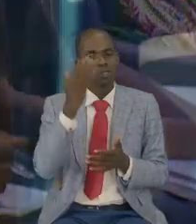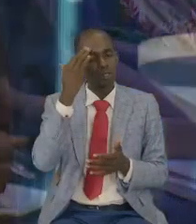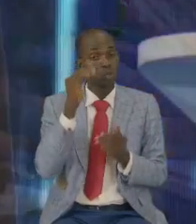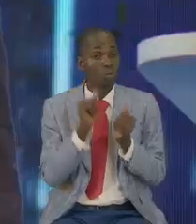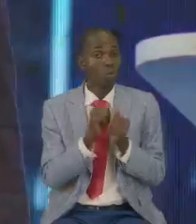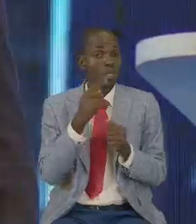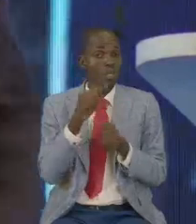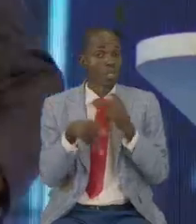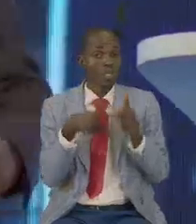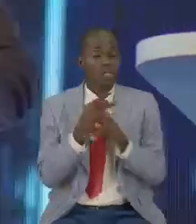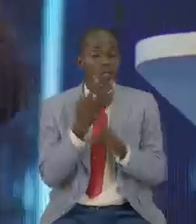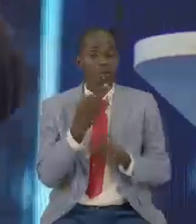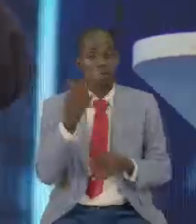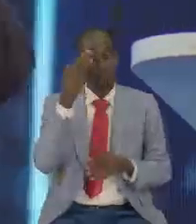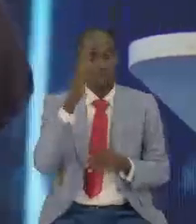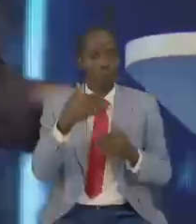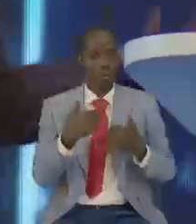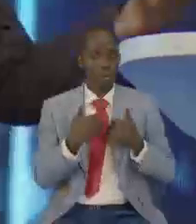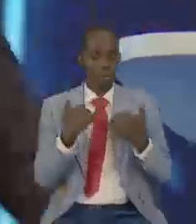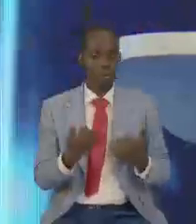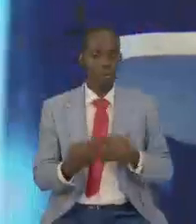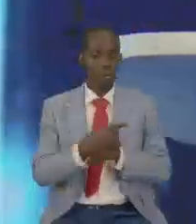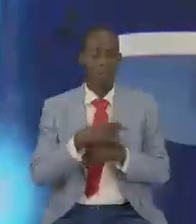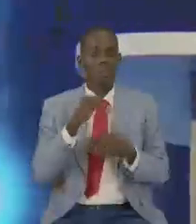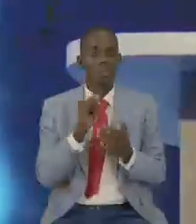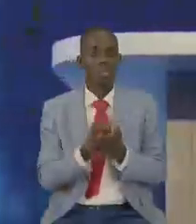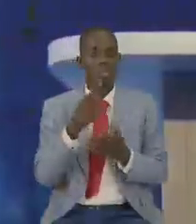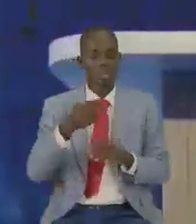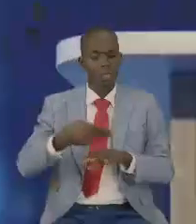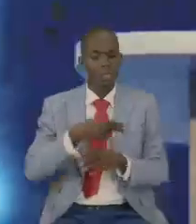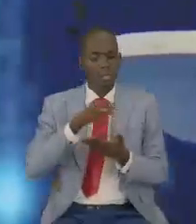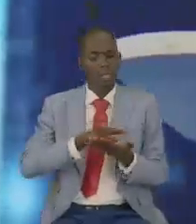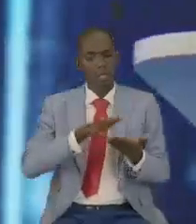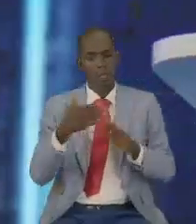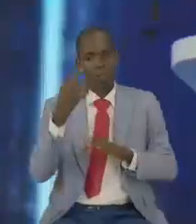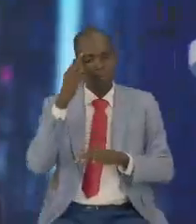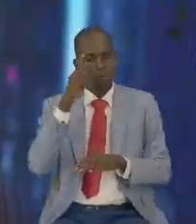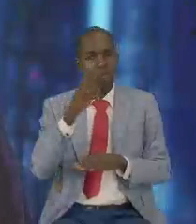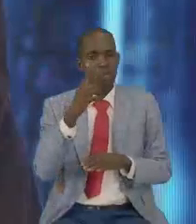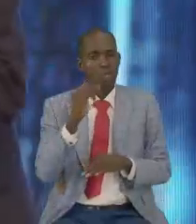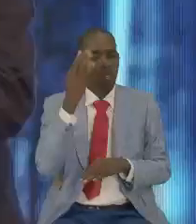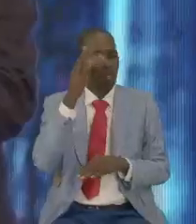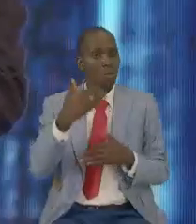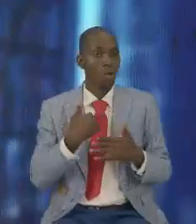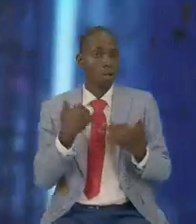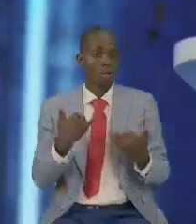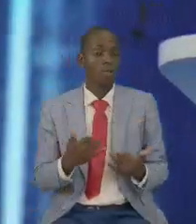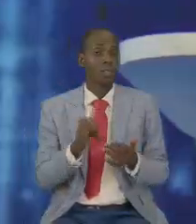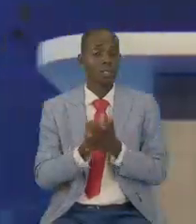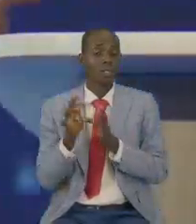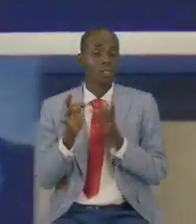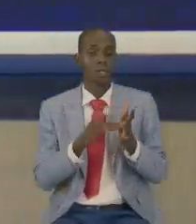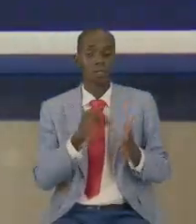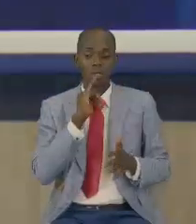the knowledge you have today that Jesus is my Savior, the knowledge you have today that it